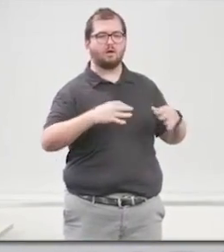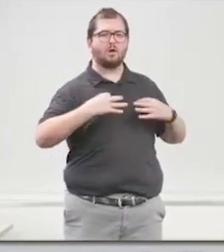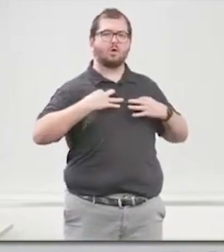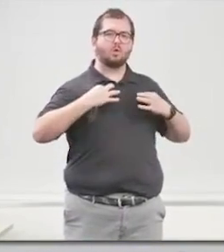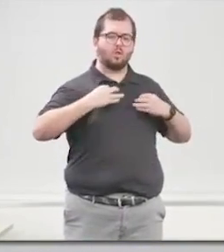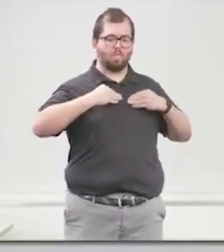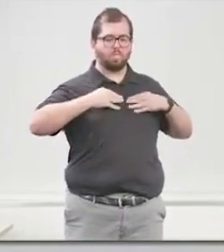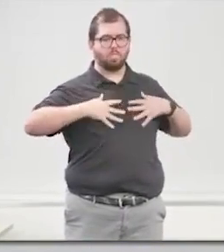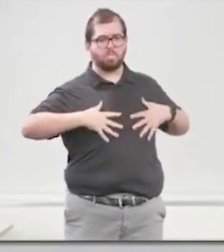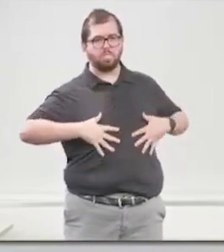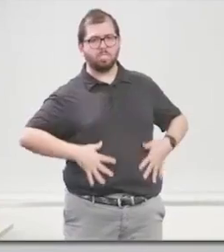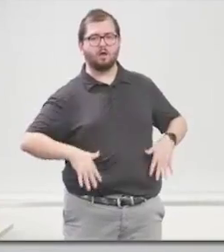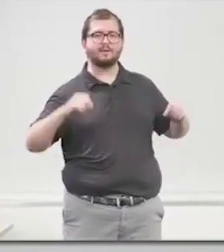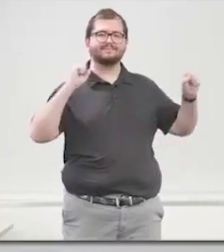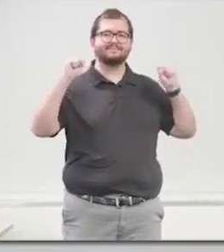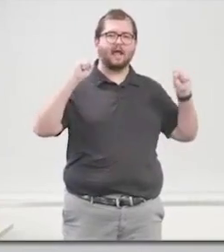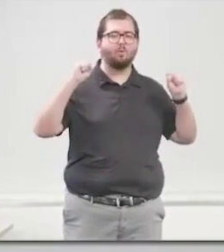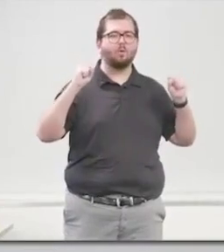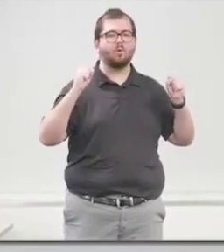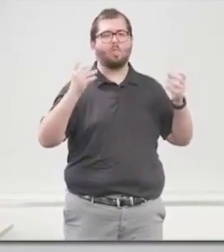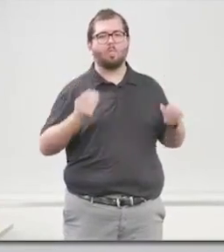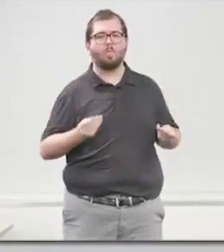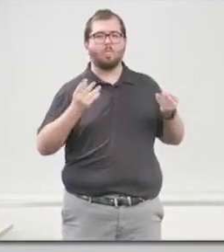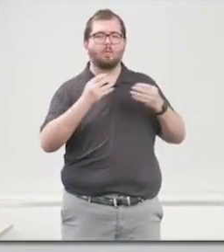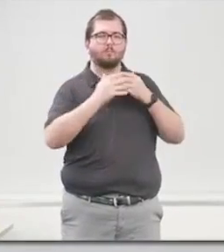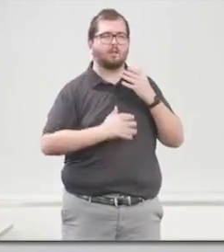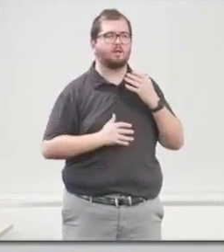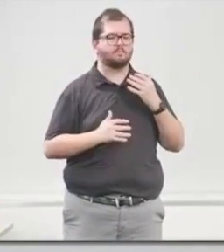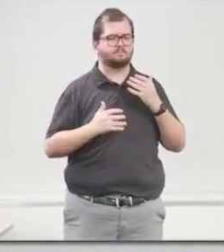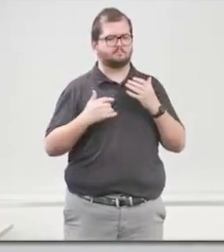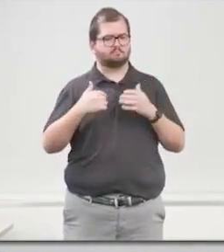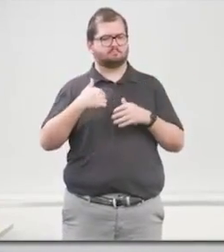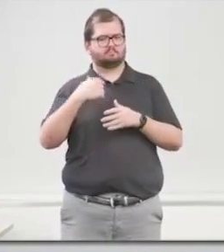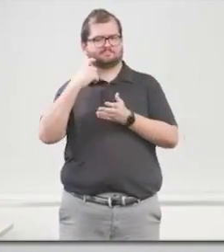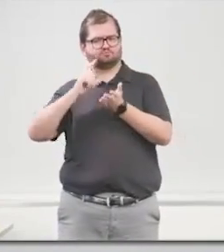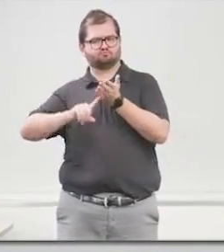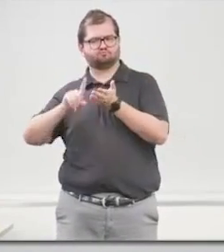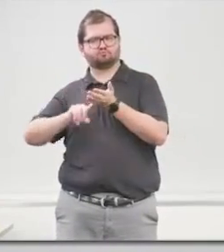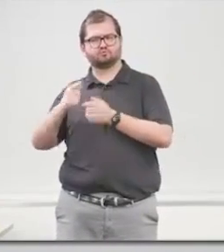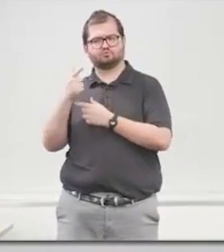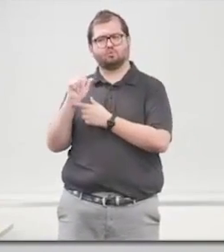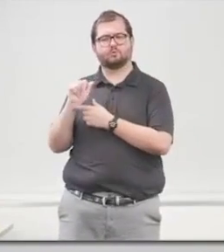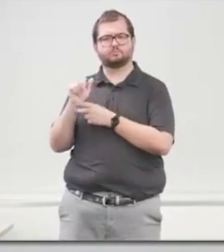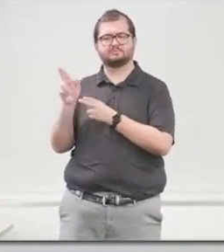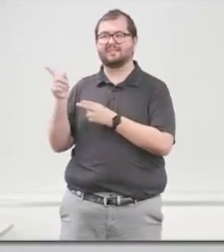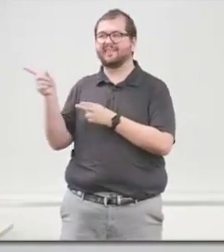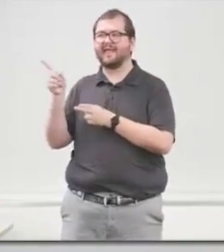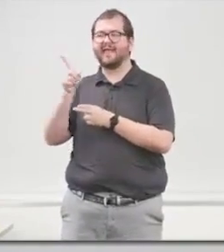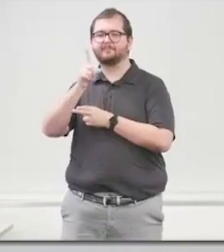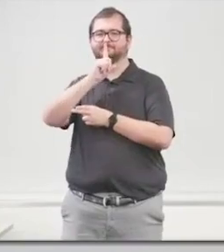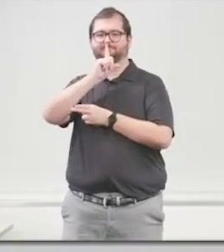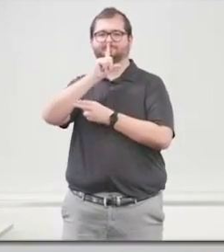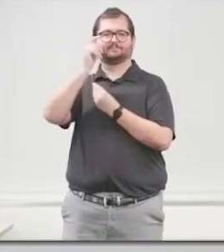clothing items, towels. I did some research just on what had happened in Georgia, and they didn't really release a lot of data